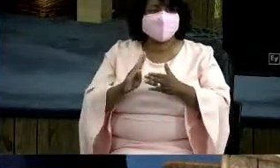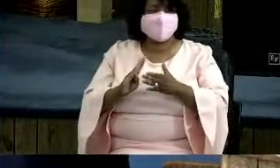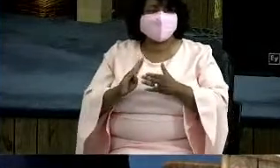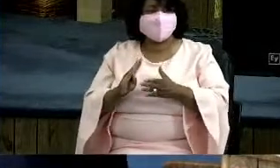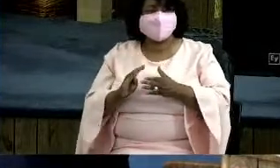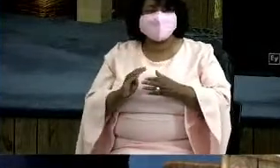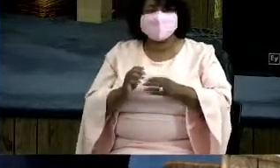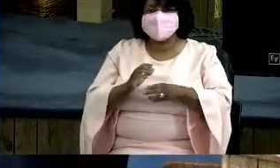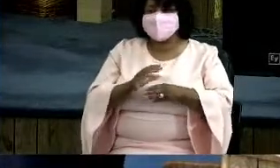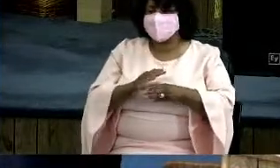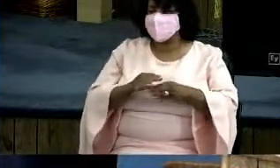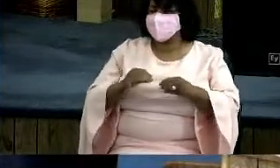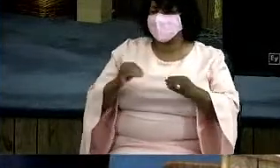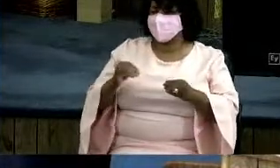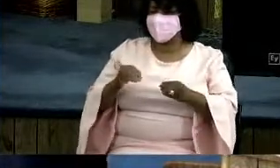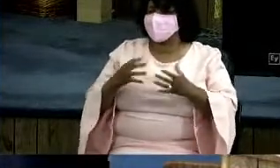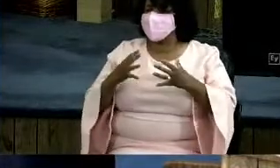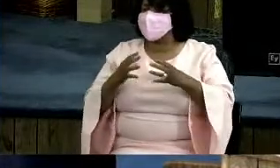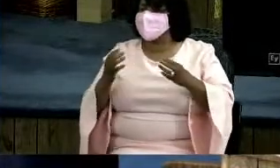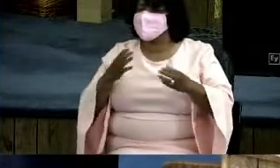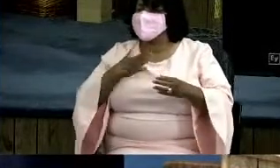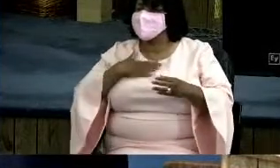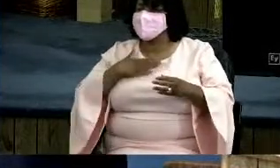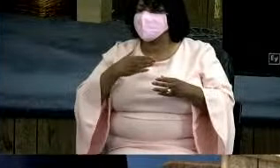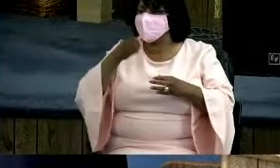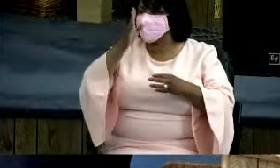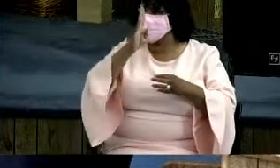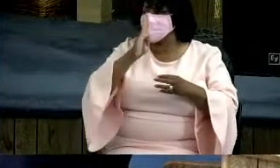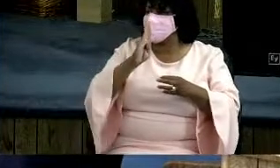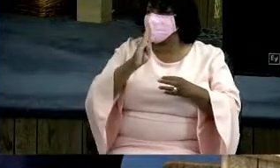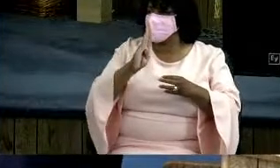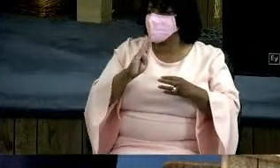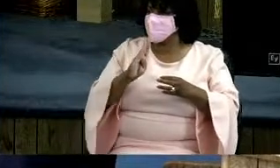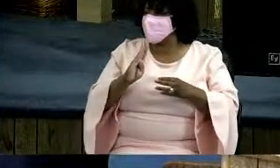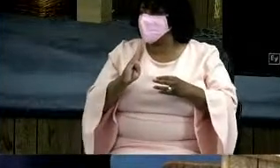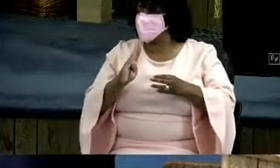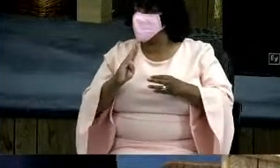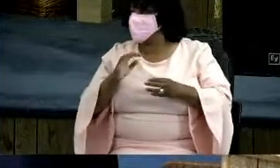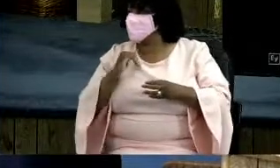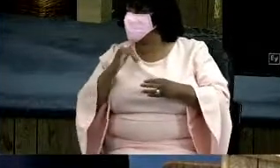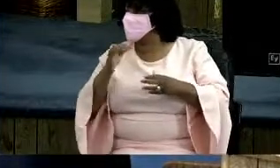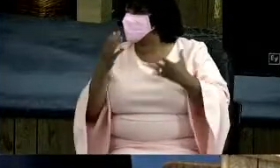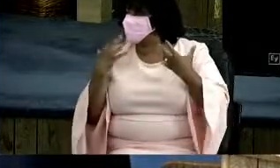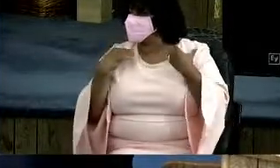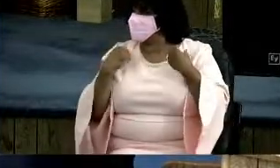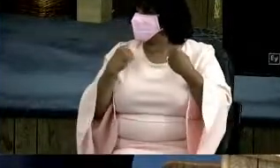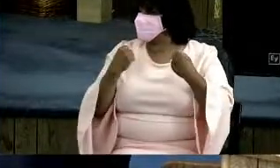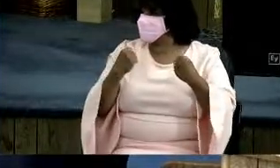My God is good.